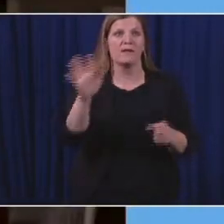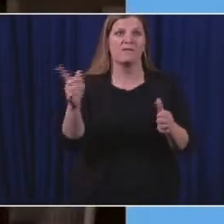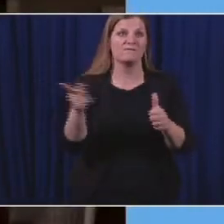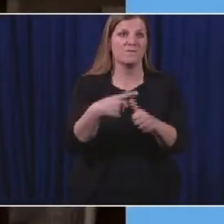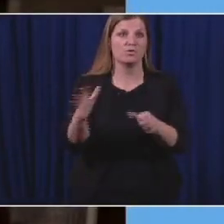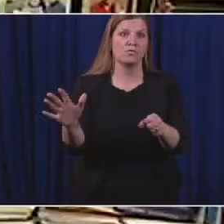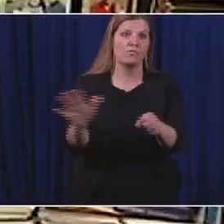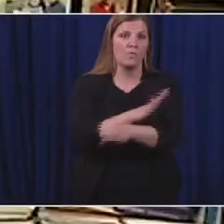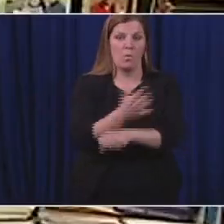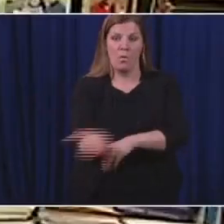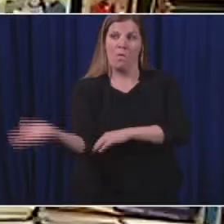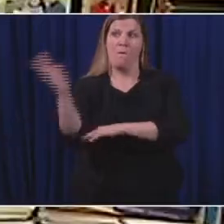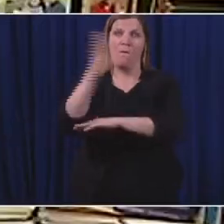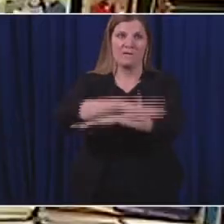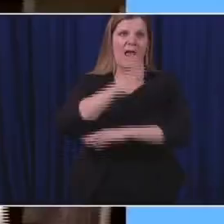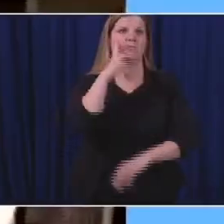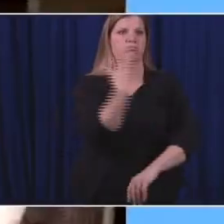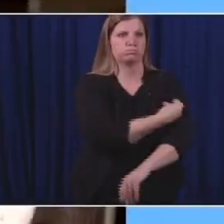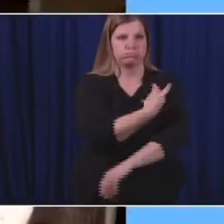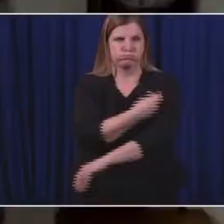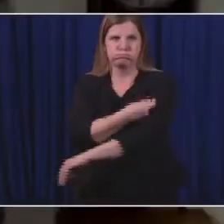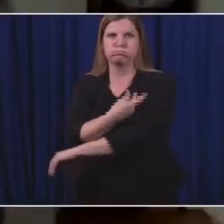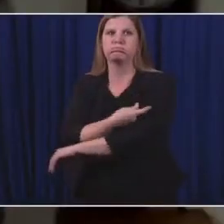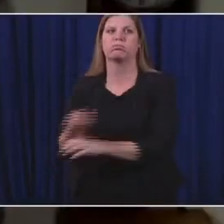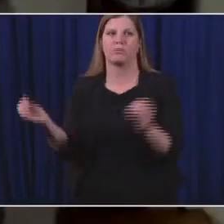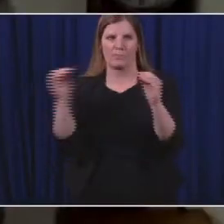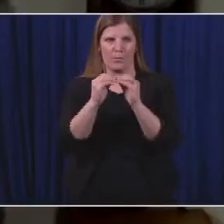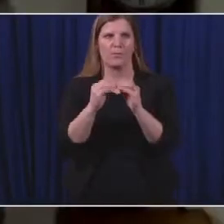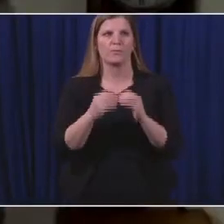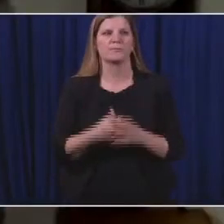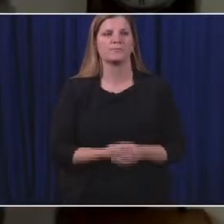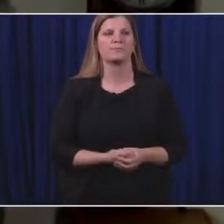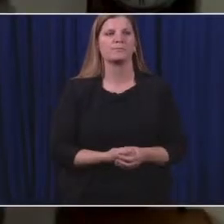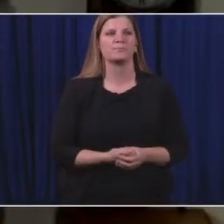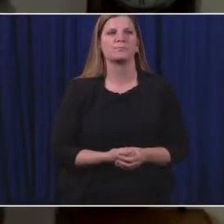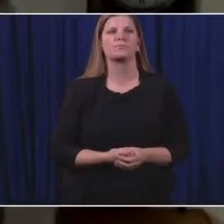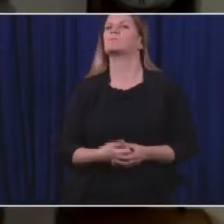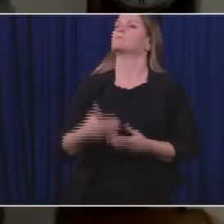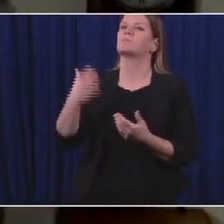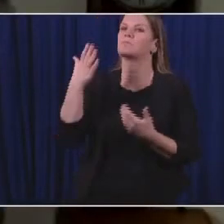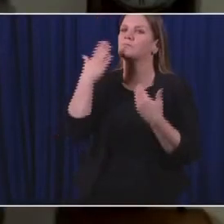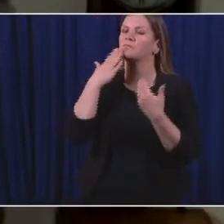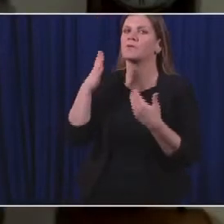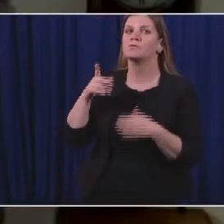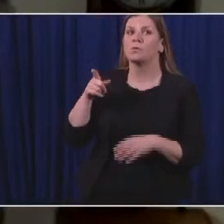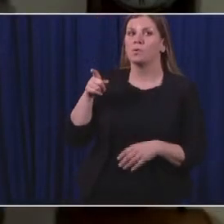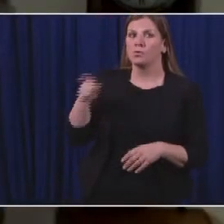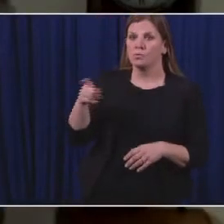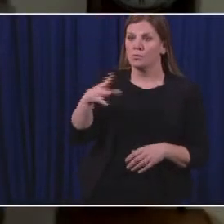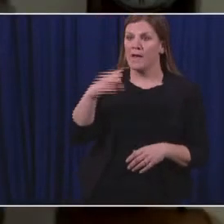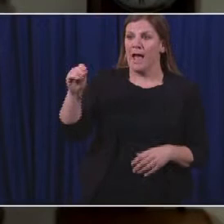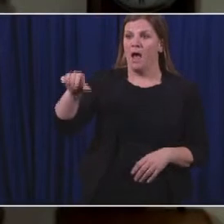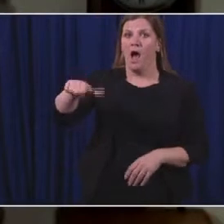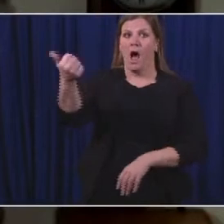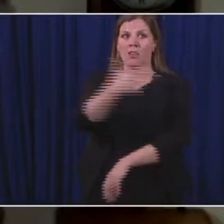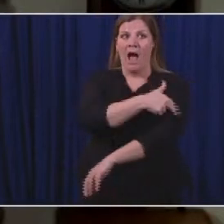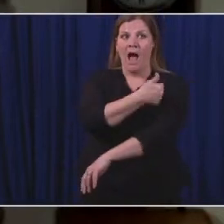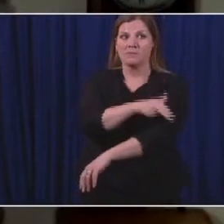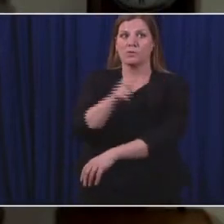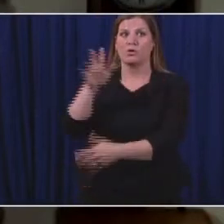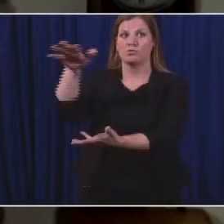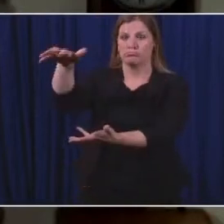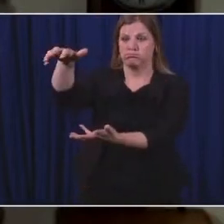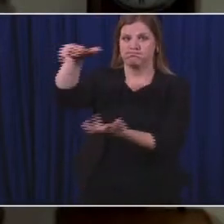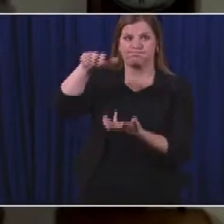vaccination at Ohio State. So, Doctor, I believe you, as well as the other hospitals, are getting 975